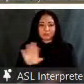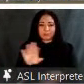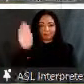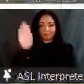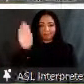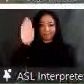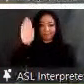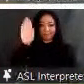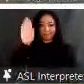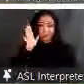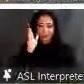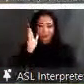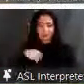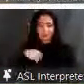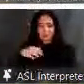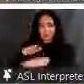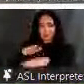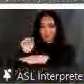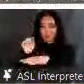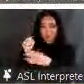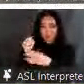on you.